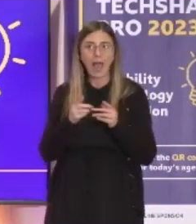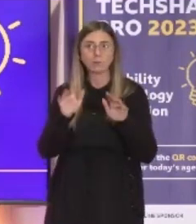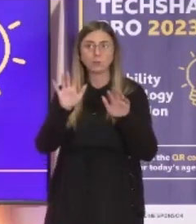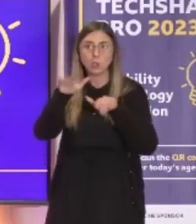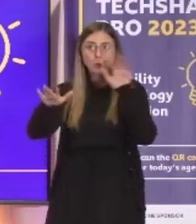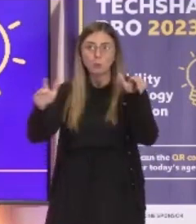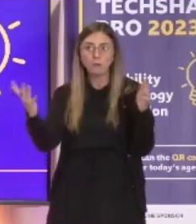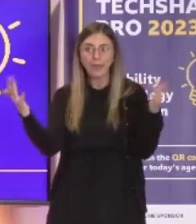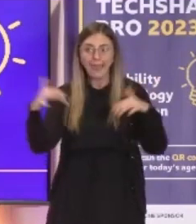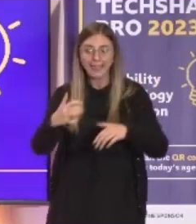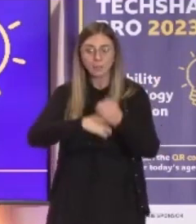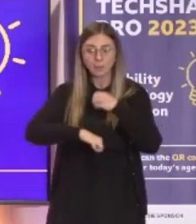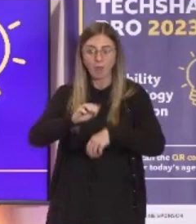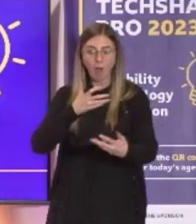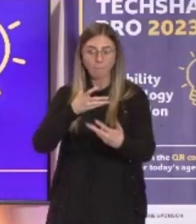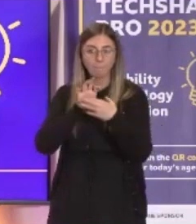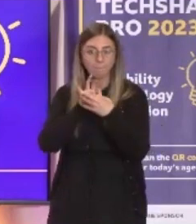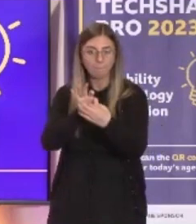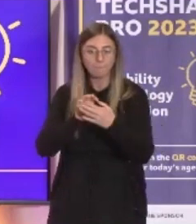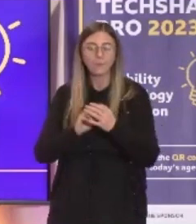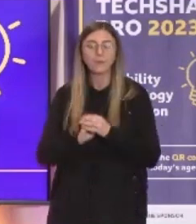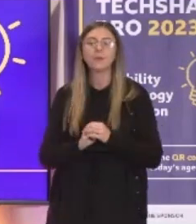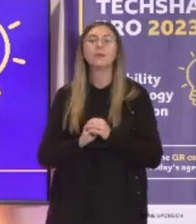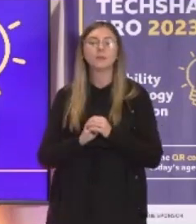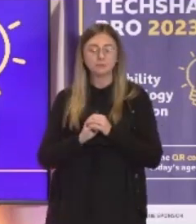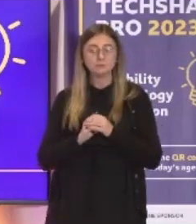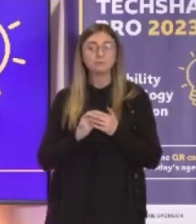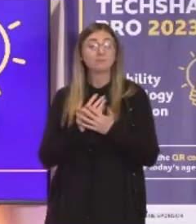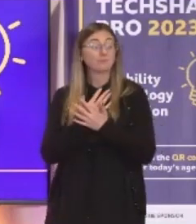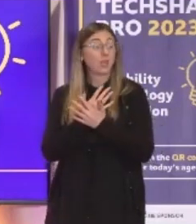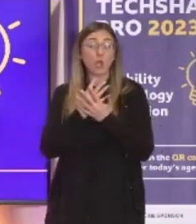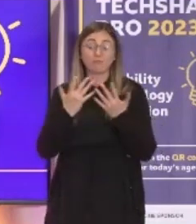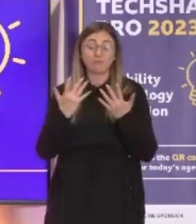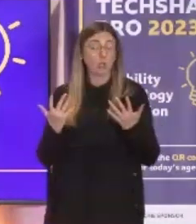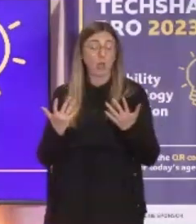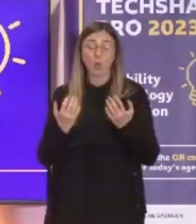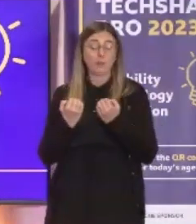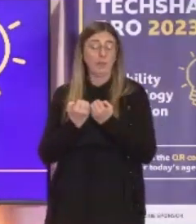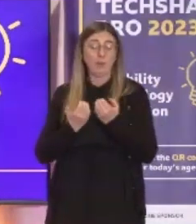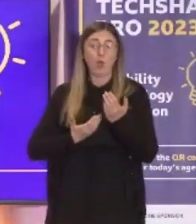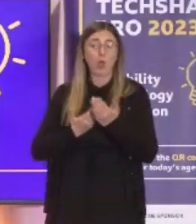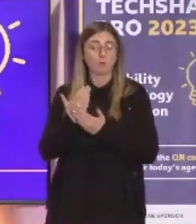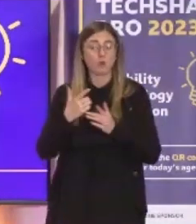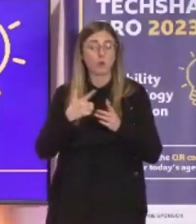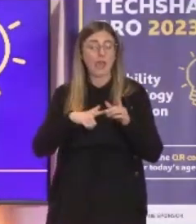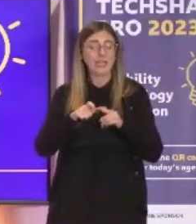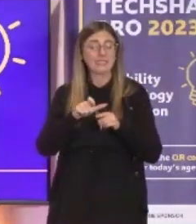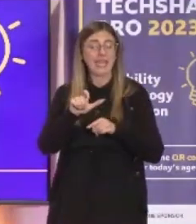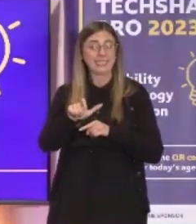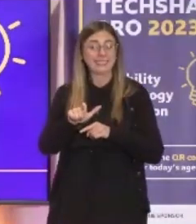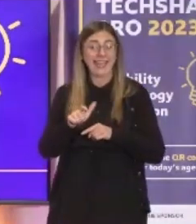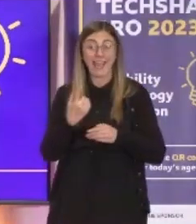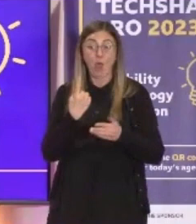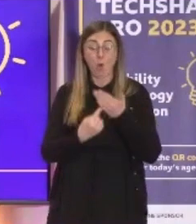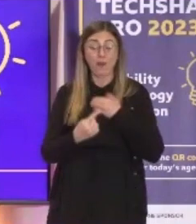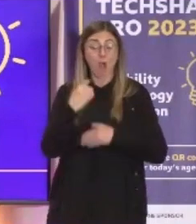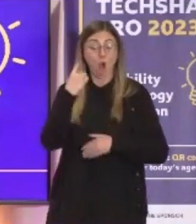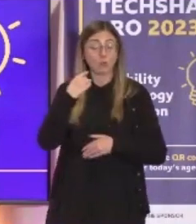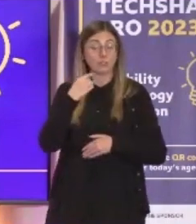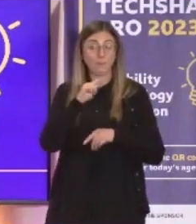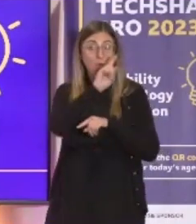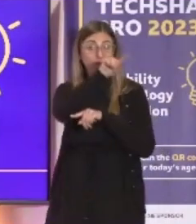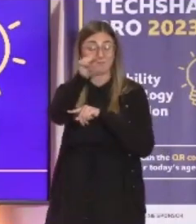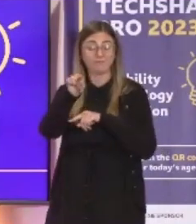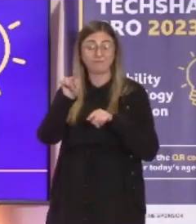in that way? We've had many hundreds of people come through the ADC just within our London site.